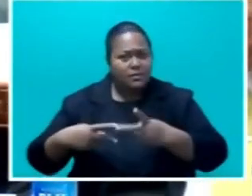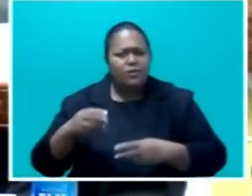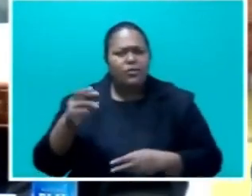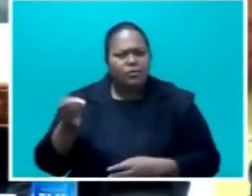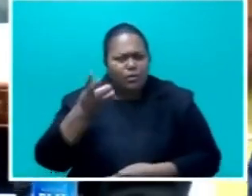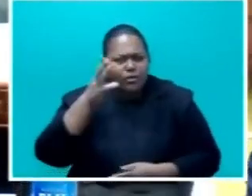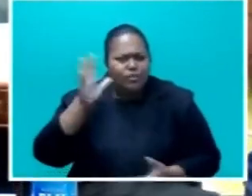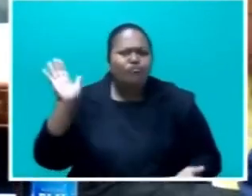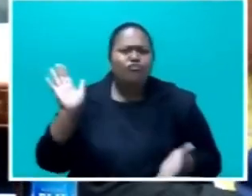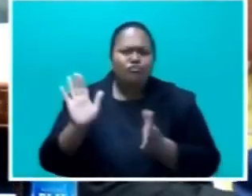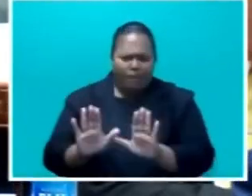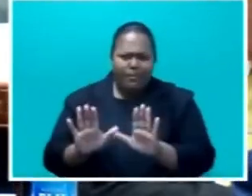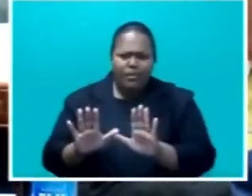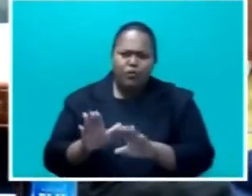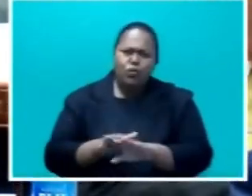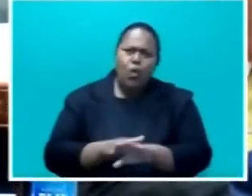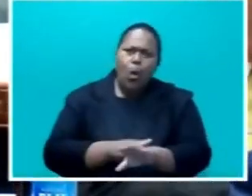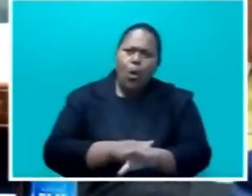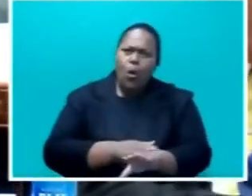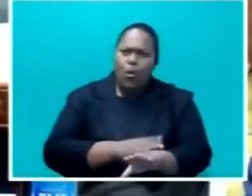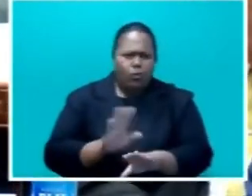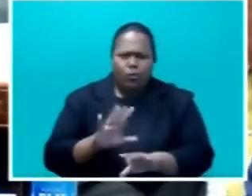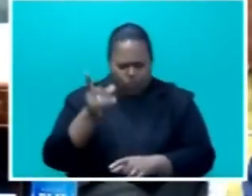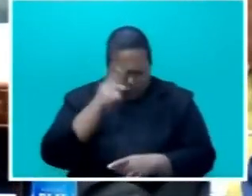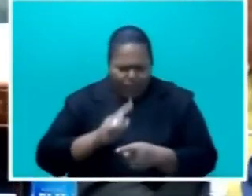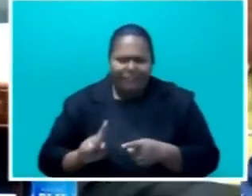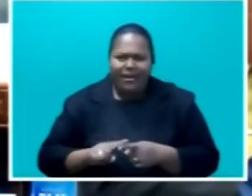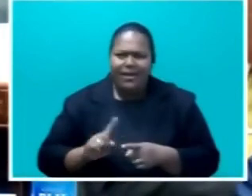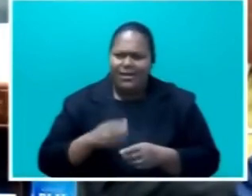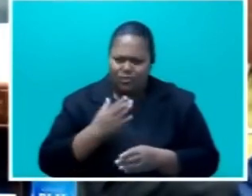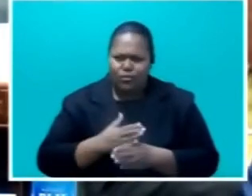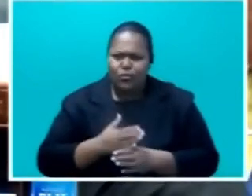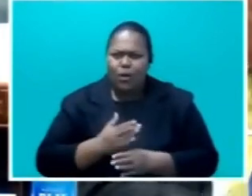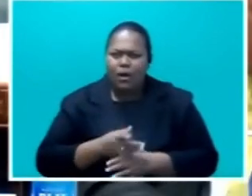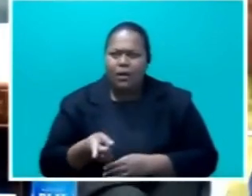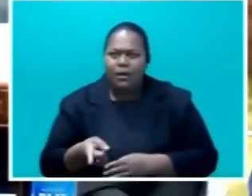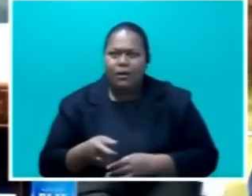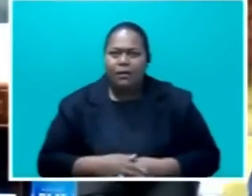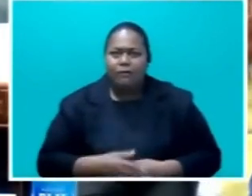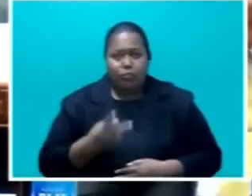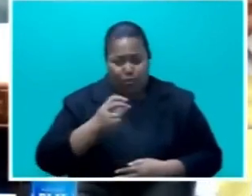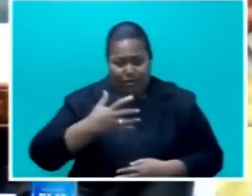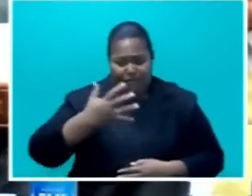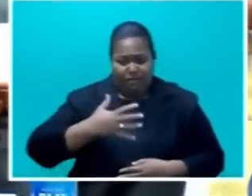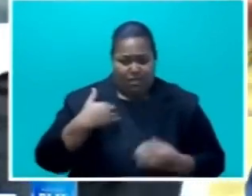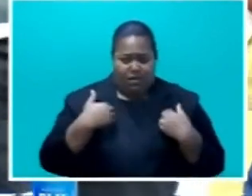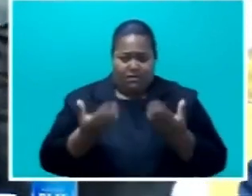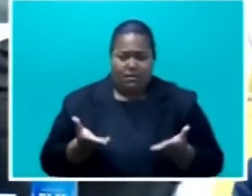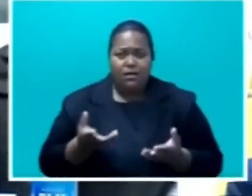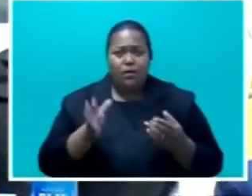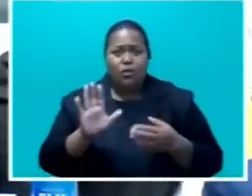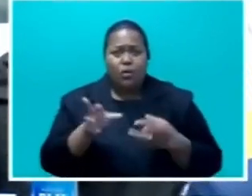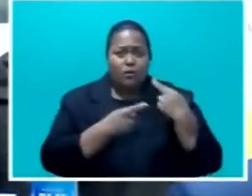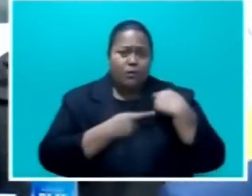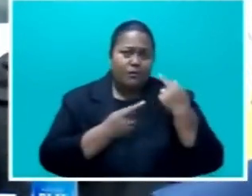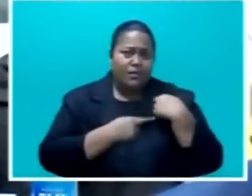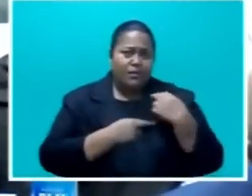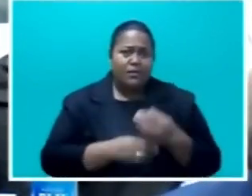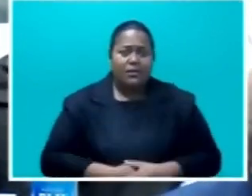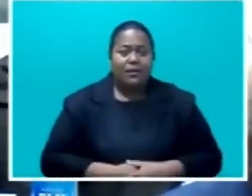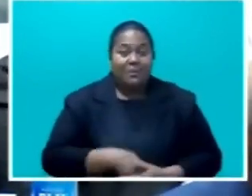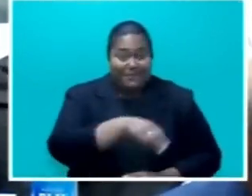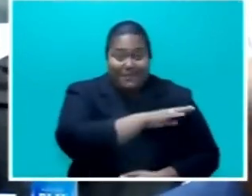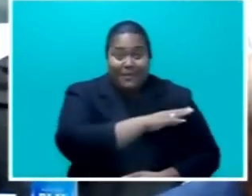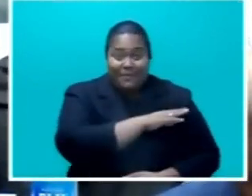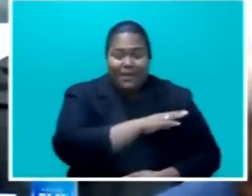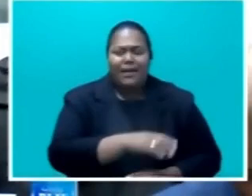administrative hurdles that were slow and cumbersome. And I'm sure that the TLTB would be paying attention